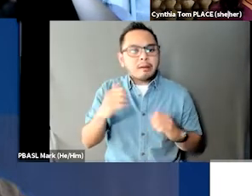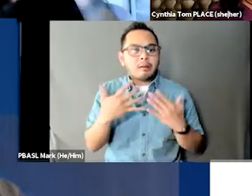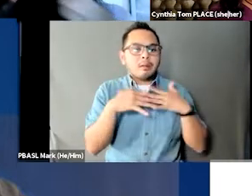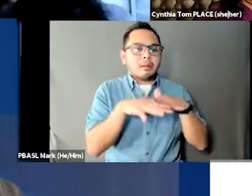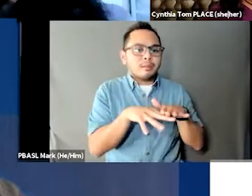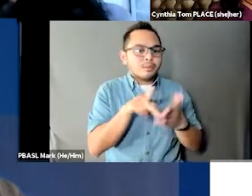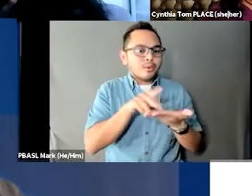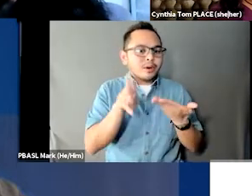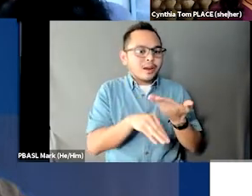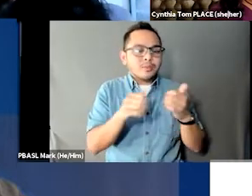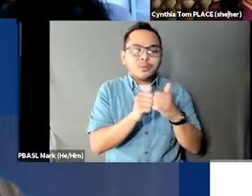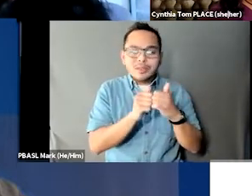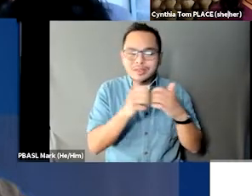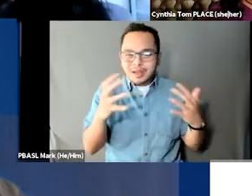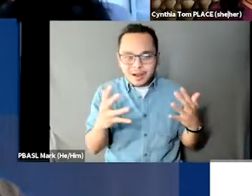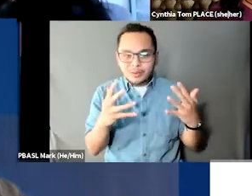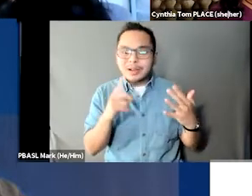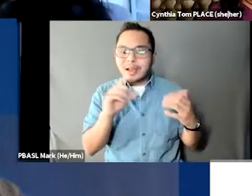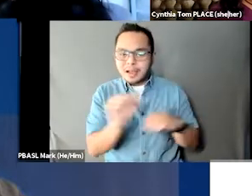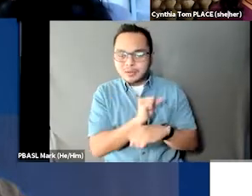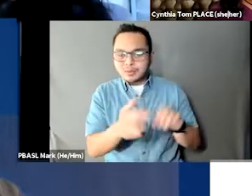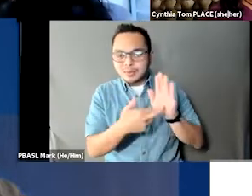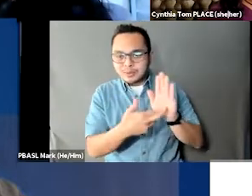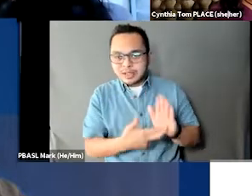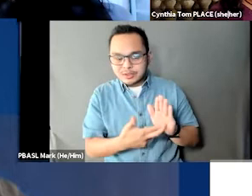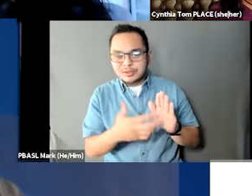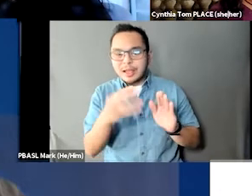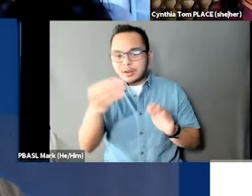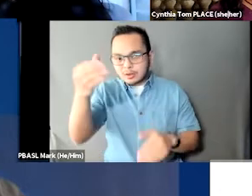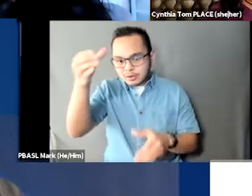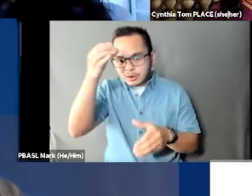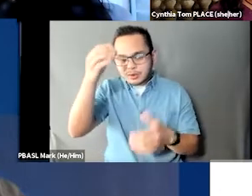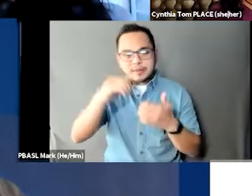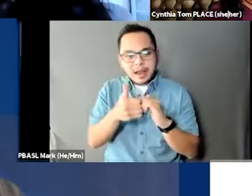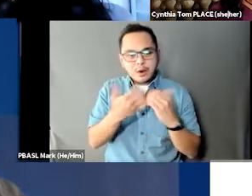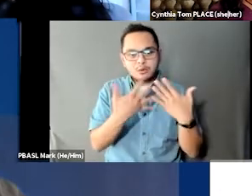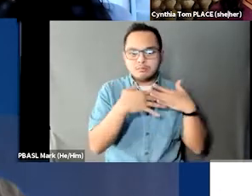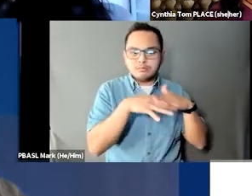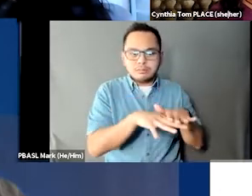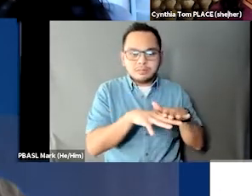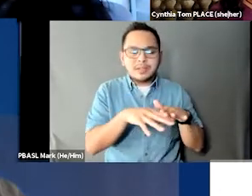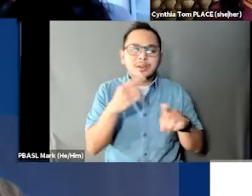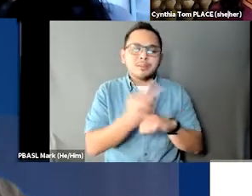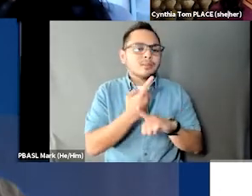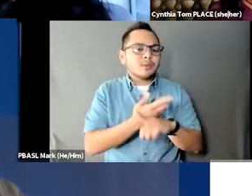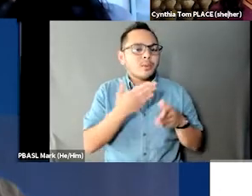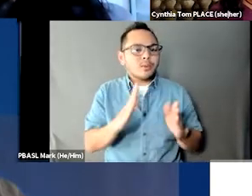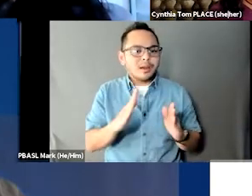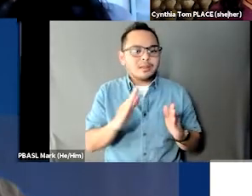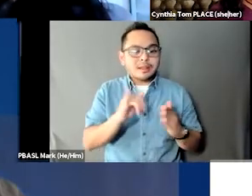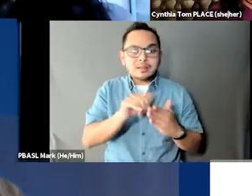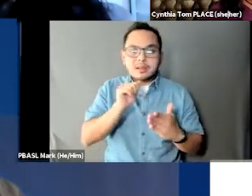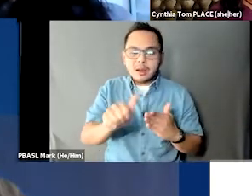without the infrastructure, representation, and knowledge needed to do this in a way that doesn't adversely impact